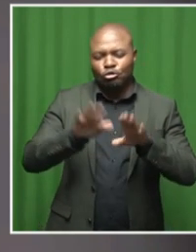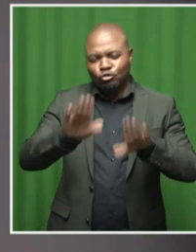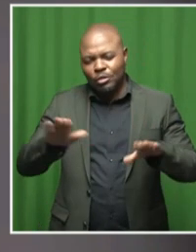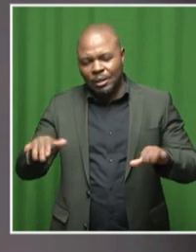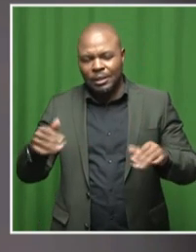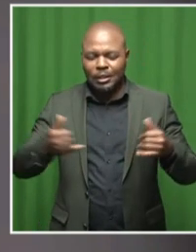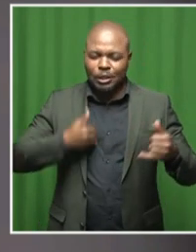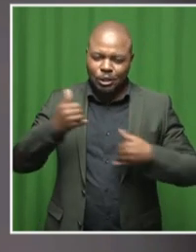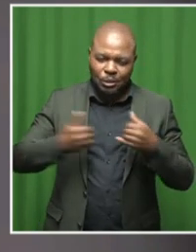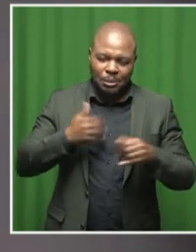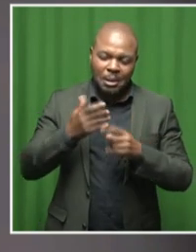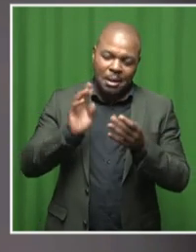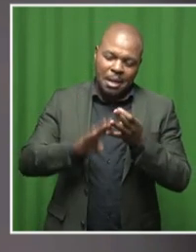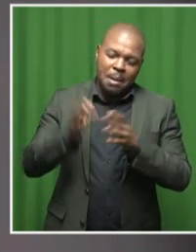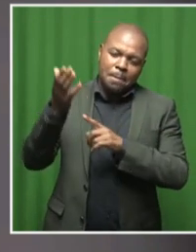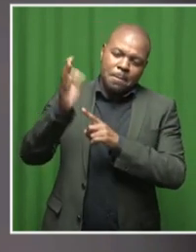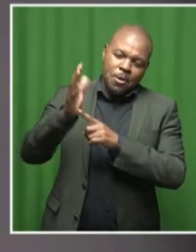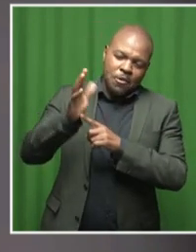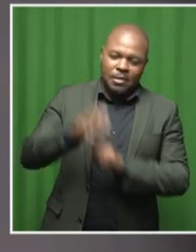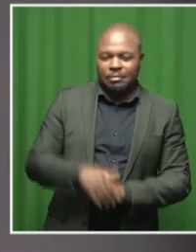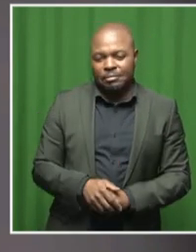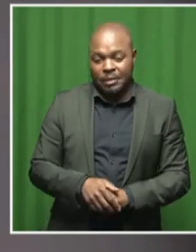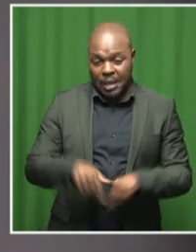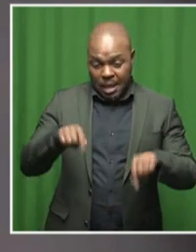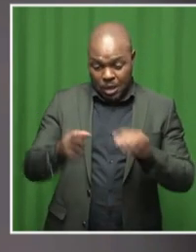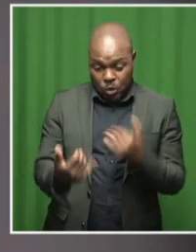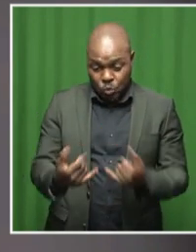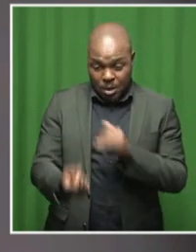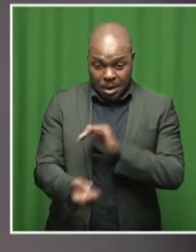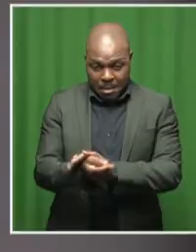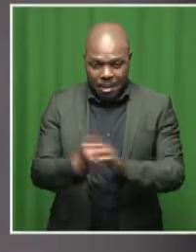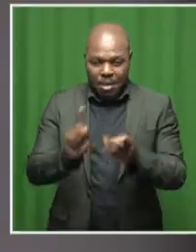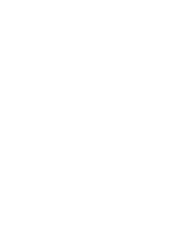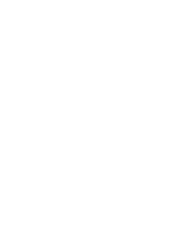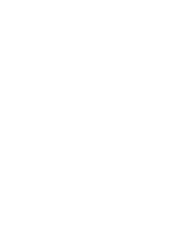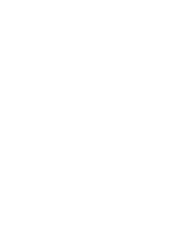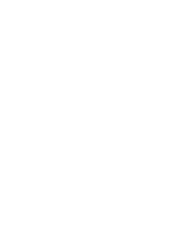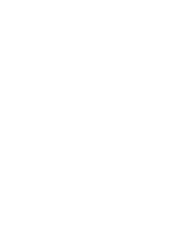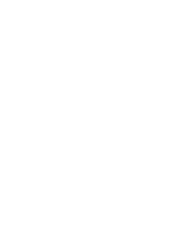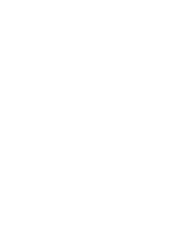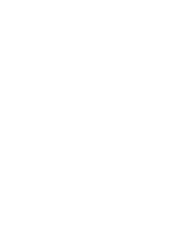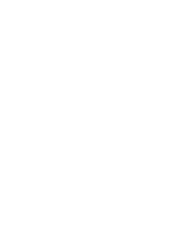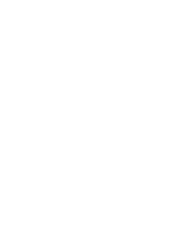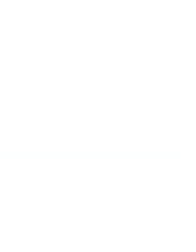entertainment, and movie screening. So it's happening today and tomorrow.